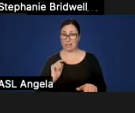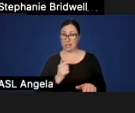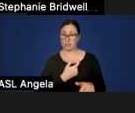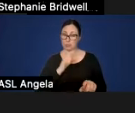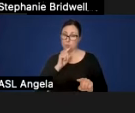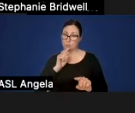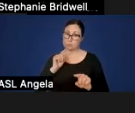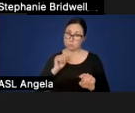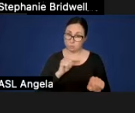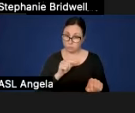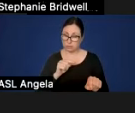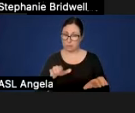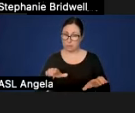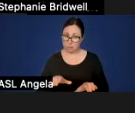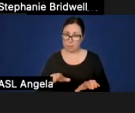Next slide.